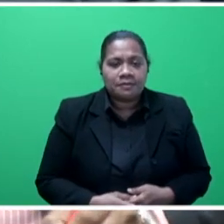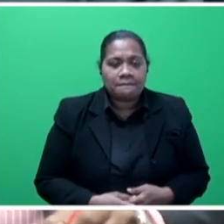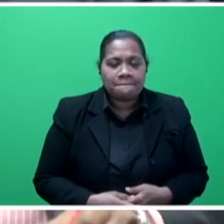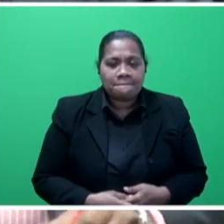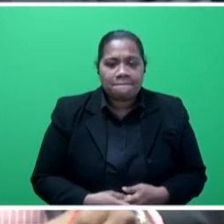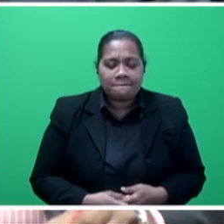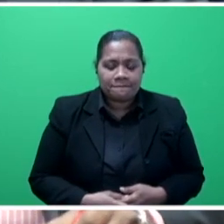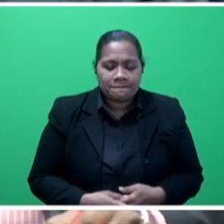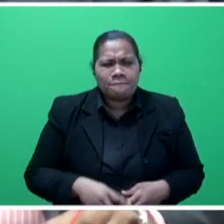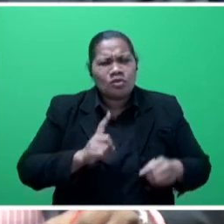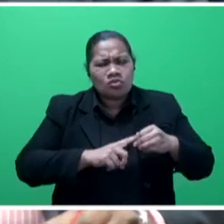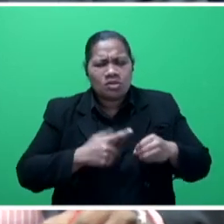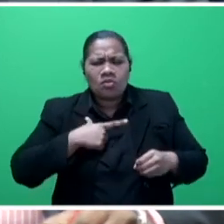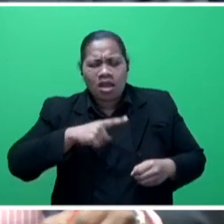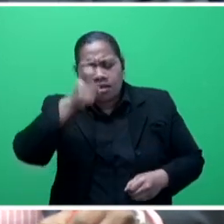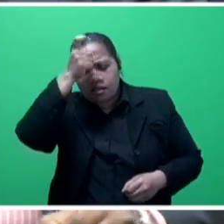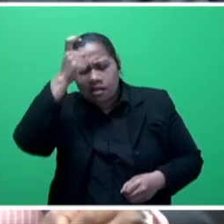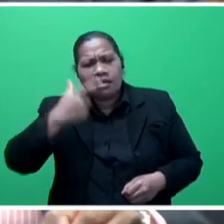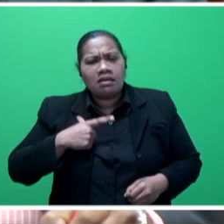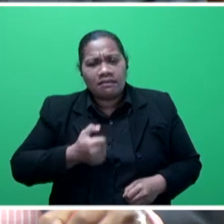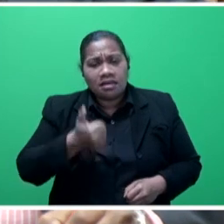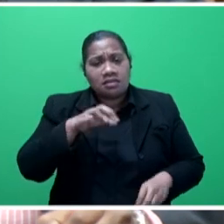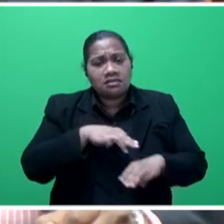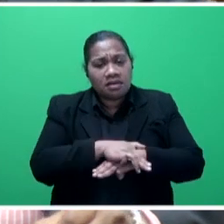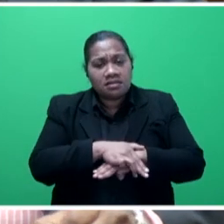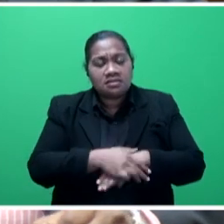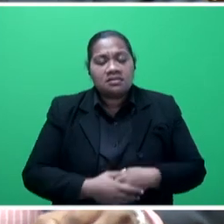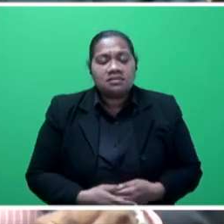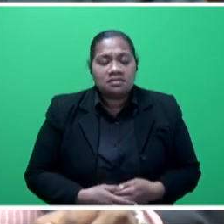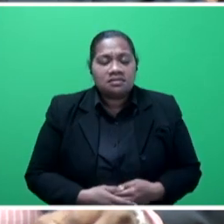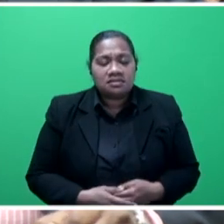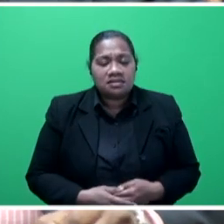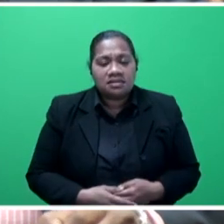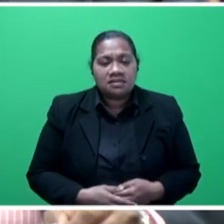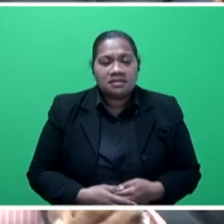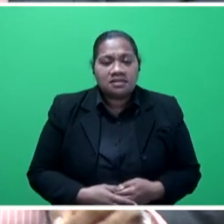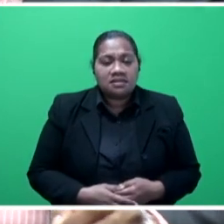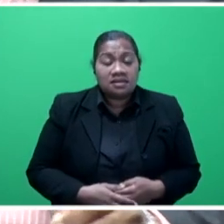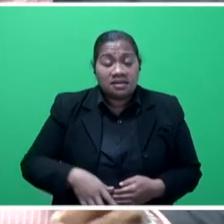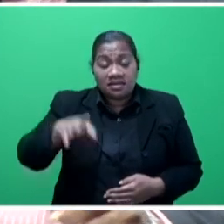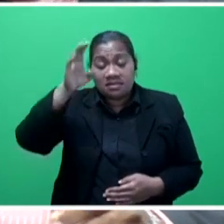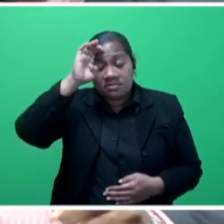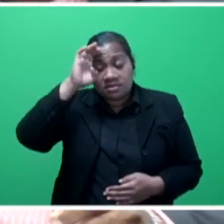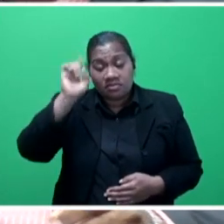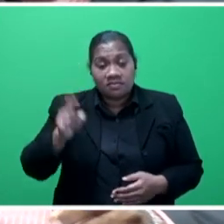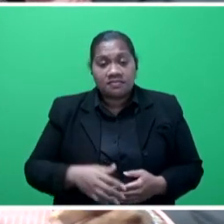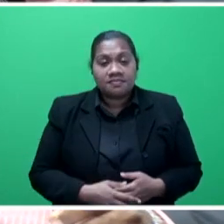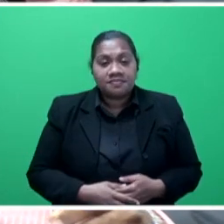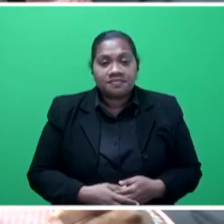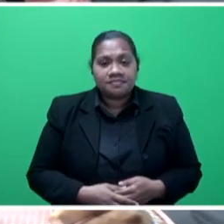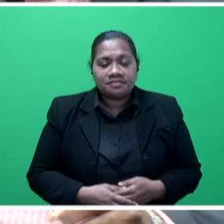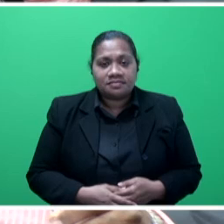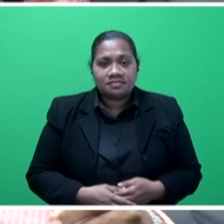why for 6 months. It is expected that inflationary trends or pressures will stabilize. And